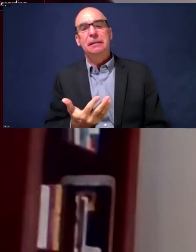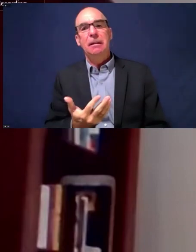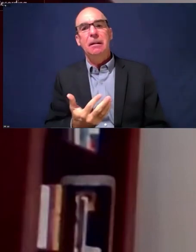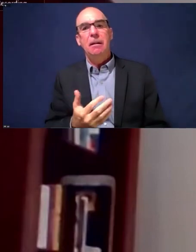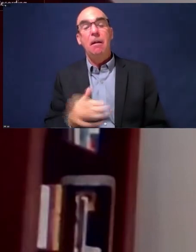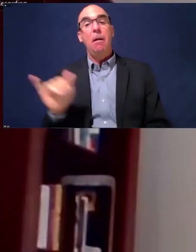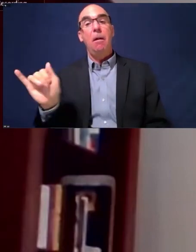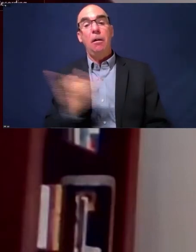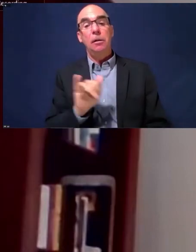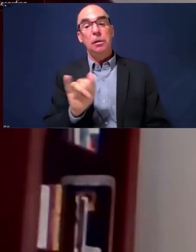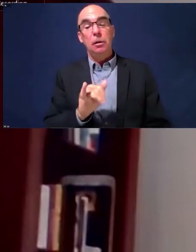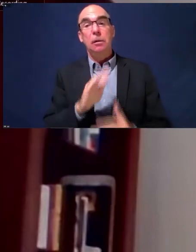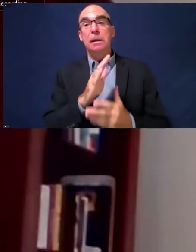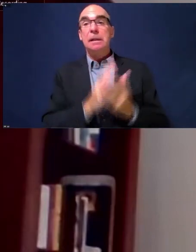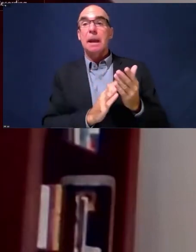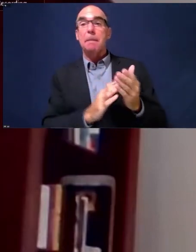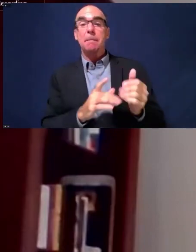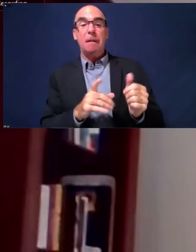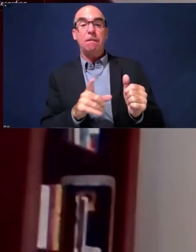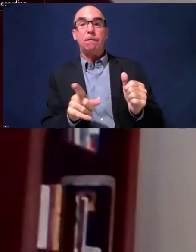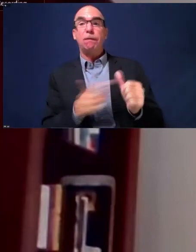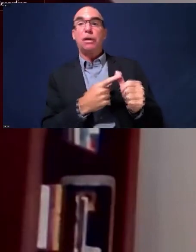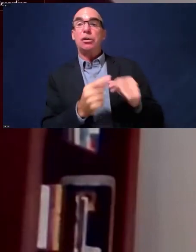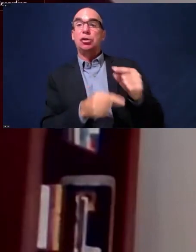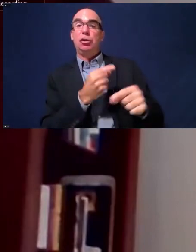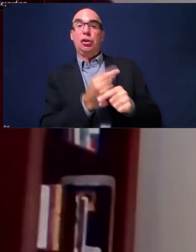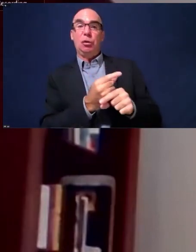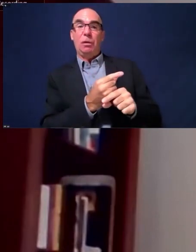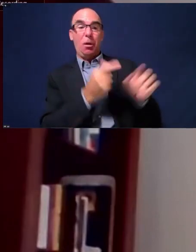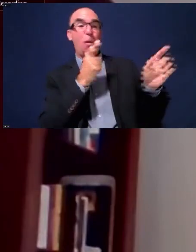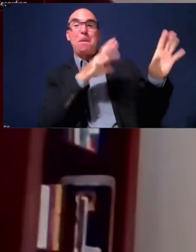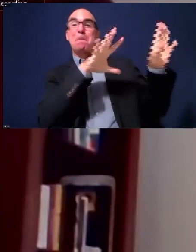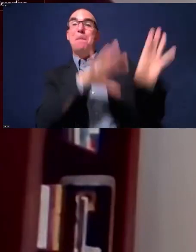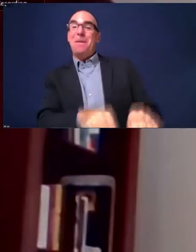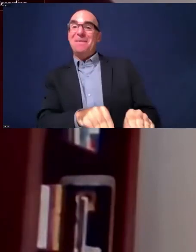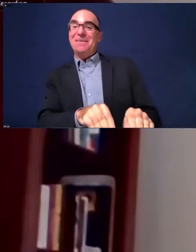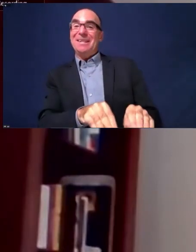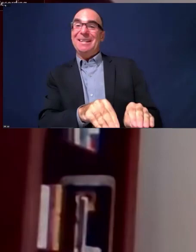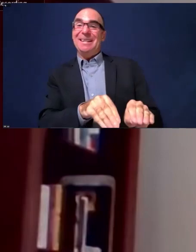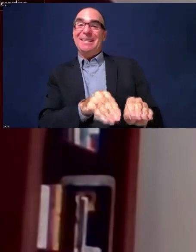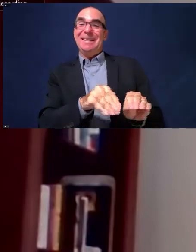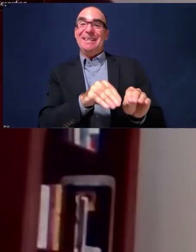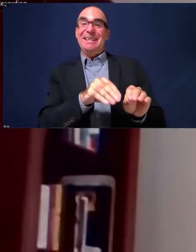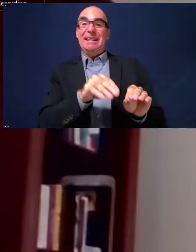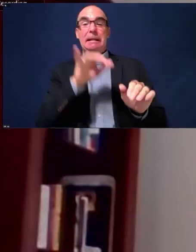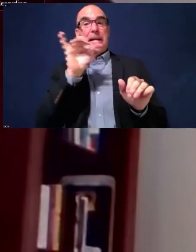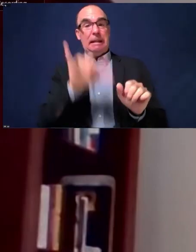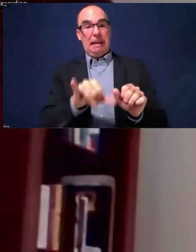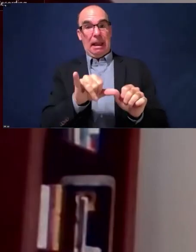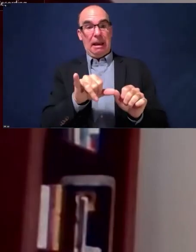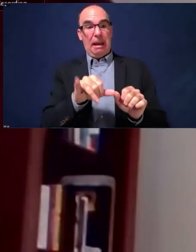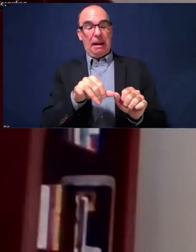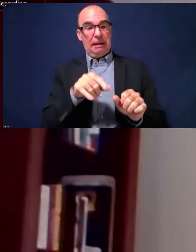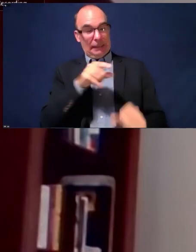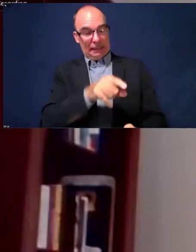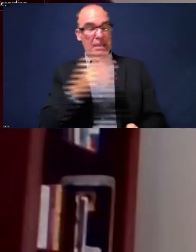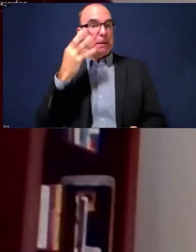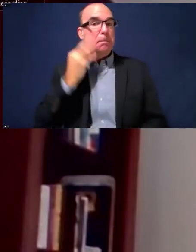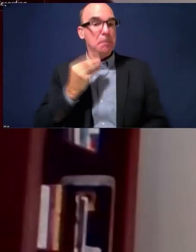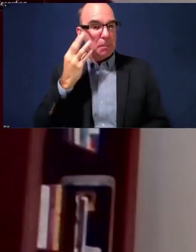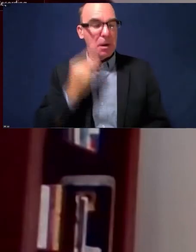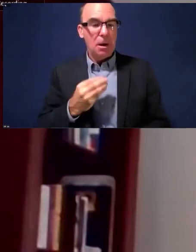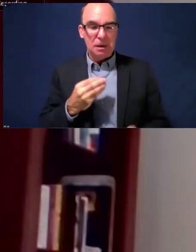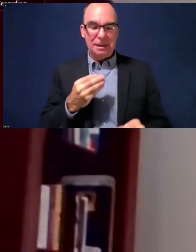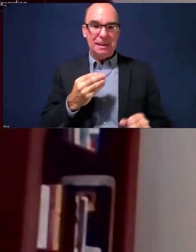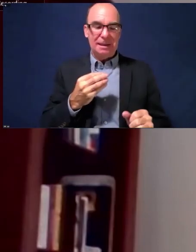group that is often overlooked in these conversations, and first generation university students and faculty often intersect